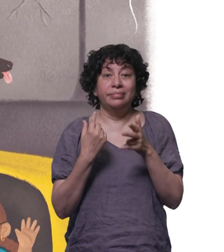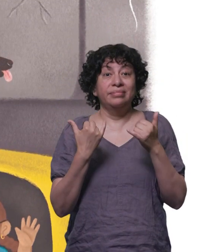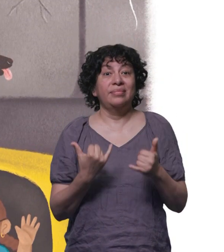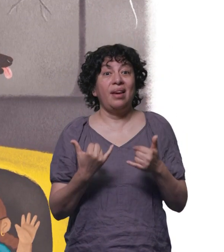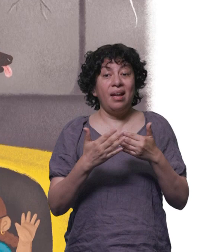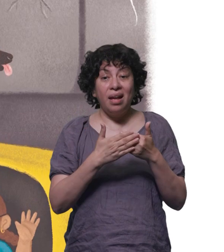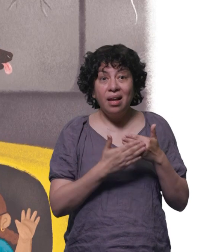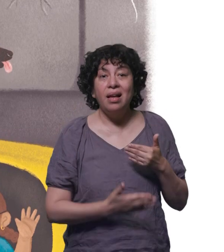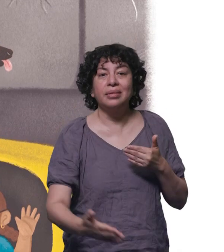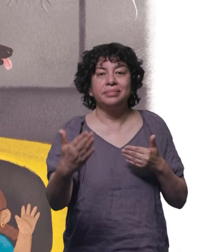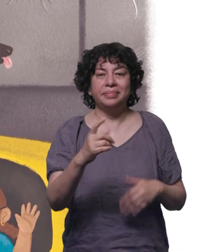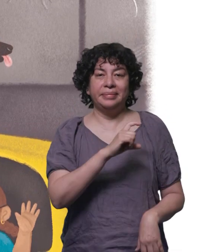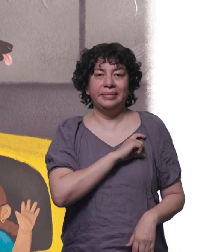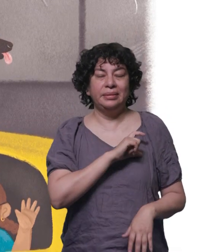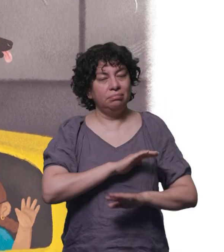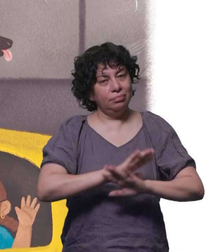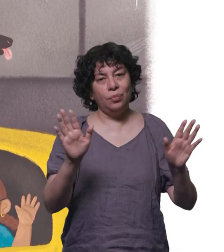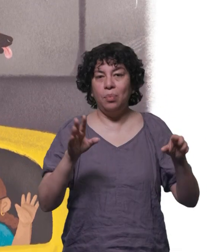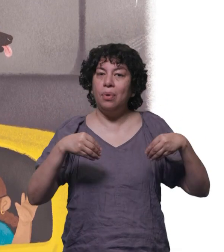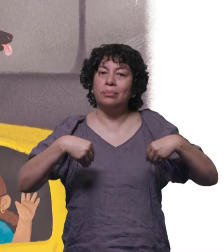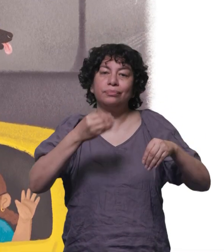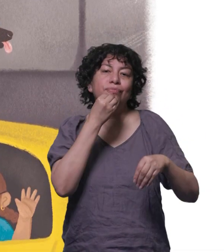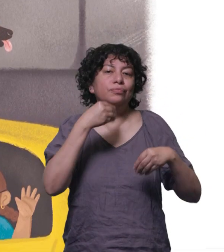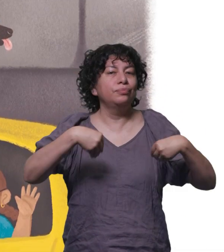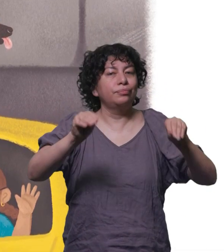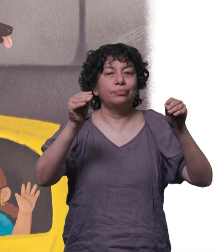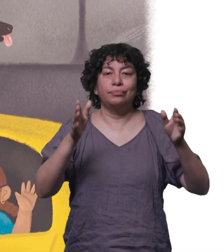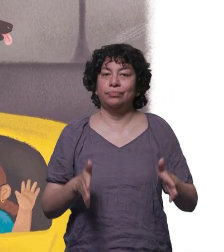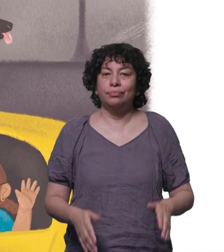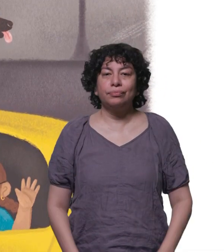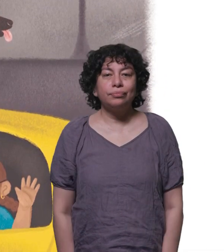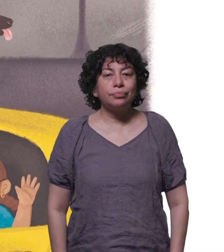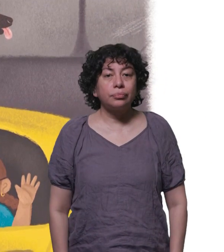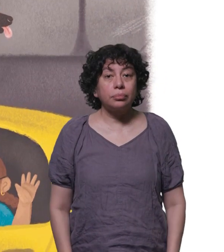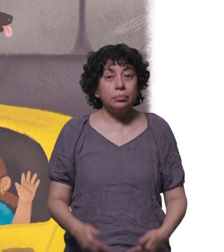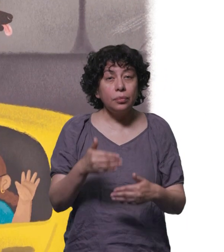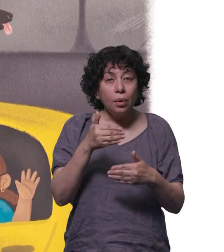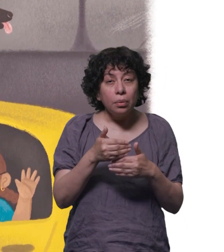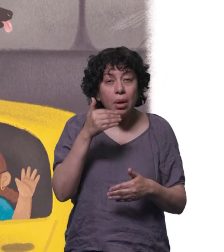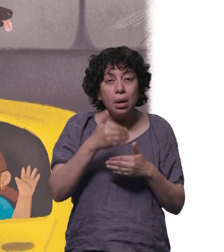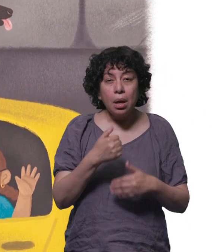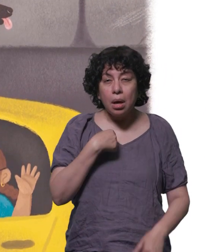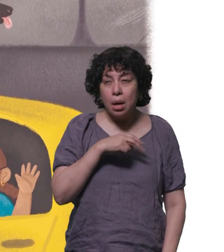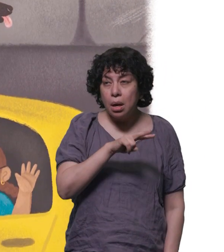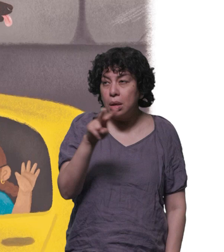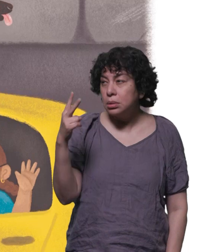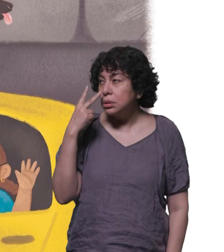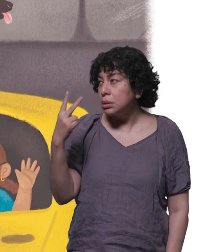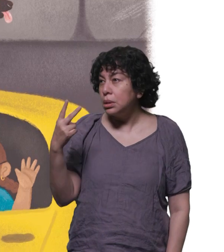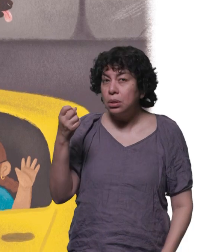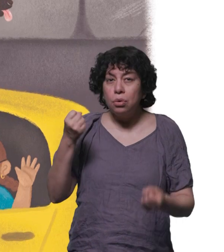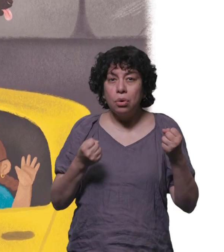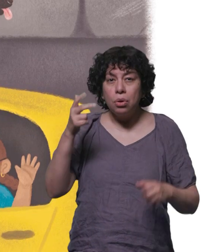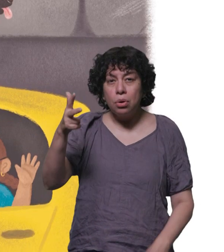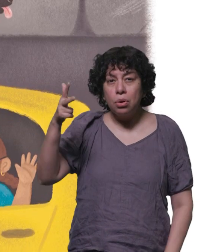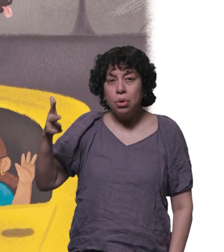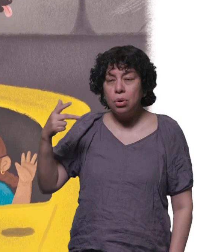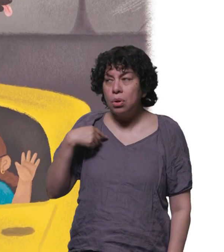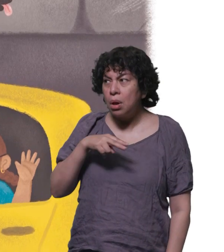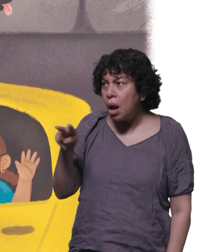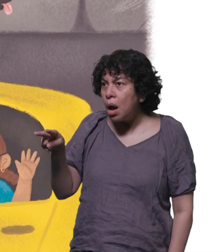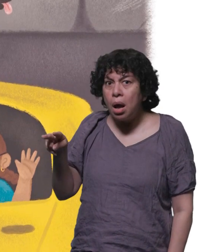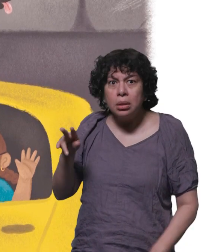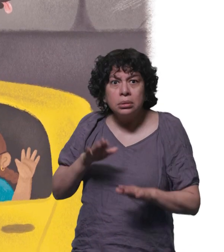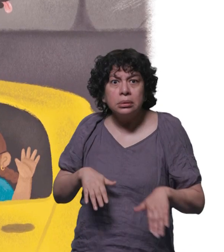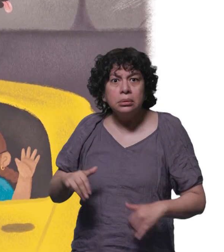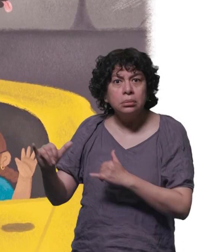this point, there are agents instead of vendors. In the windows of all the cars near ours are kids